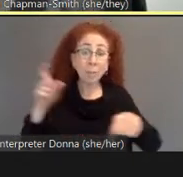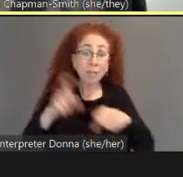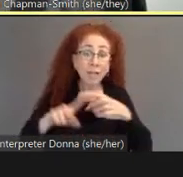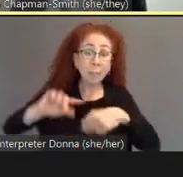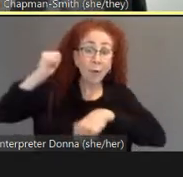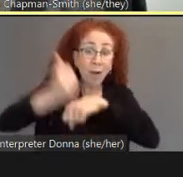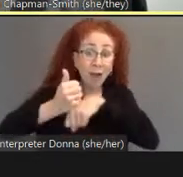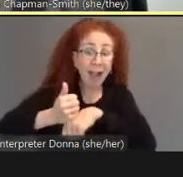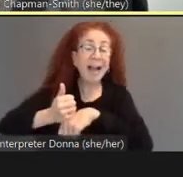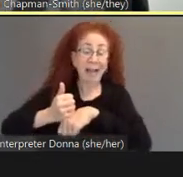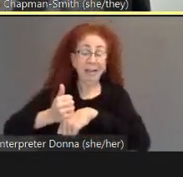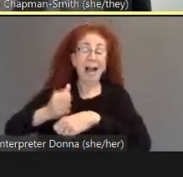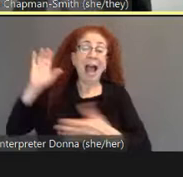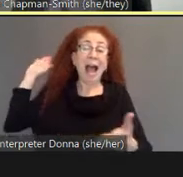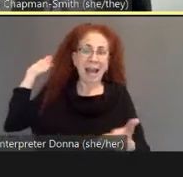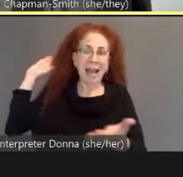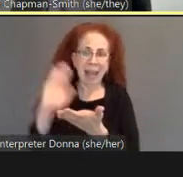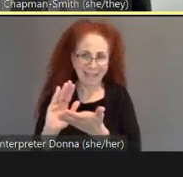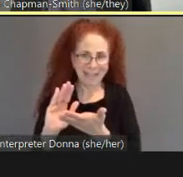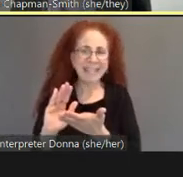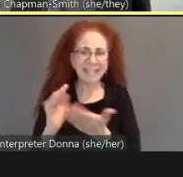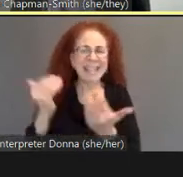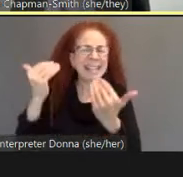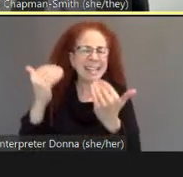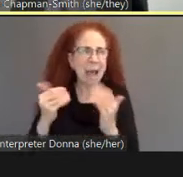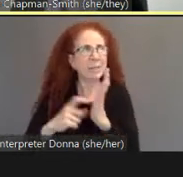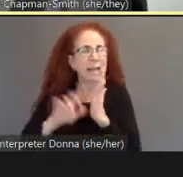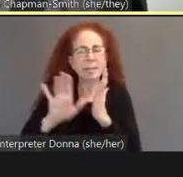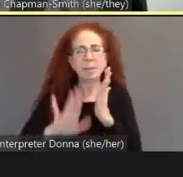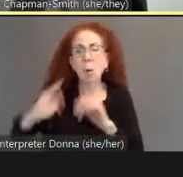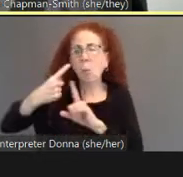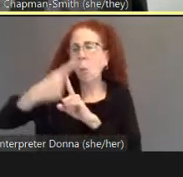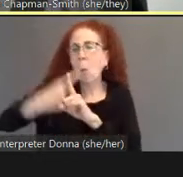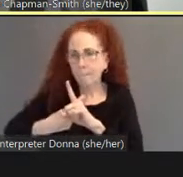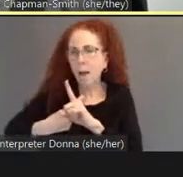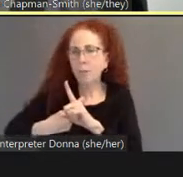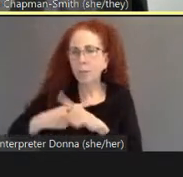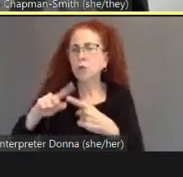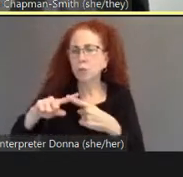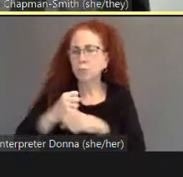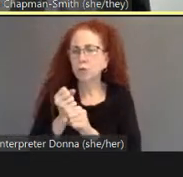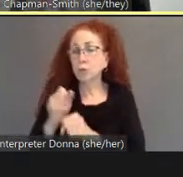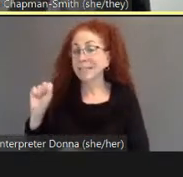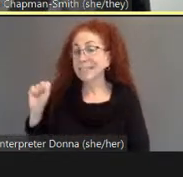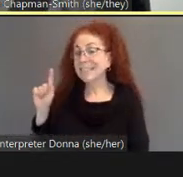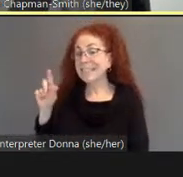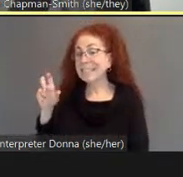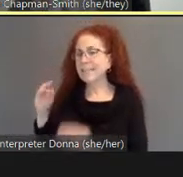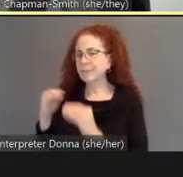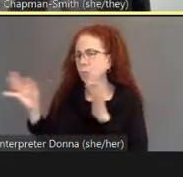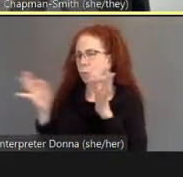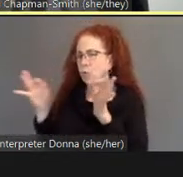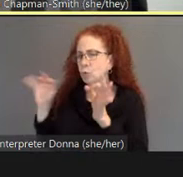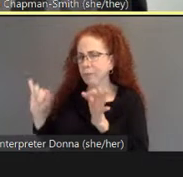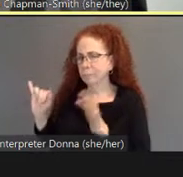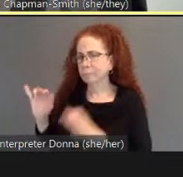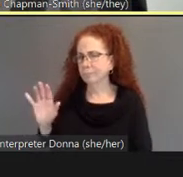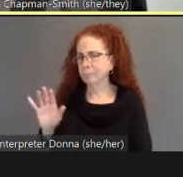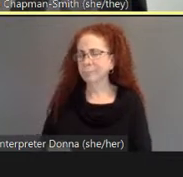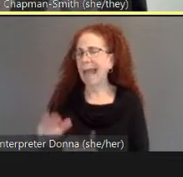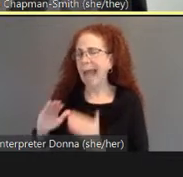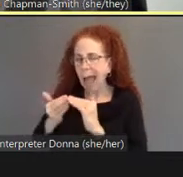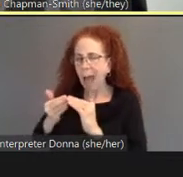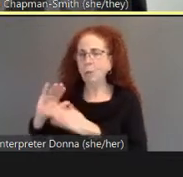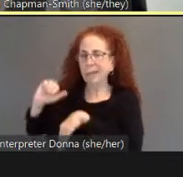of audio descriptions to about a month. Stephen will talk more about that in depth, about